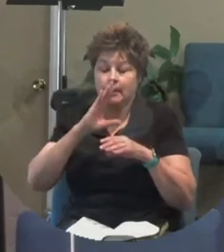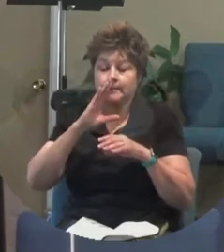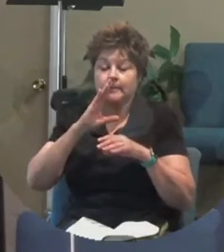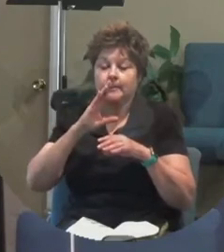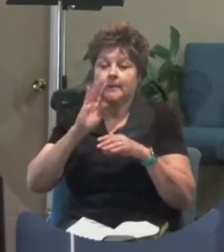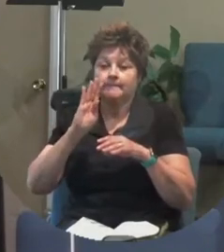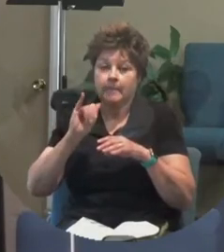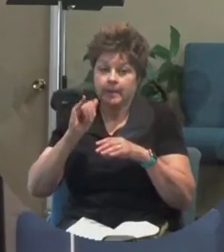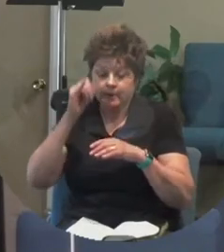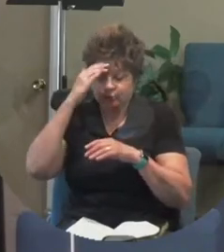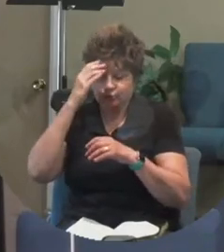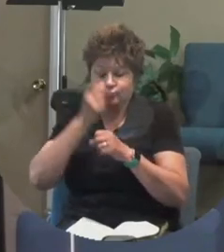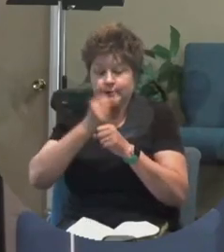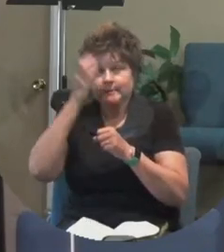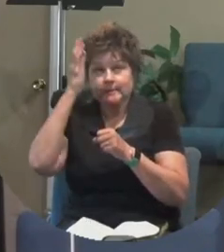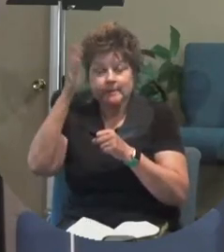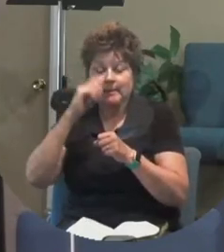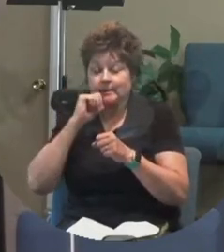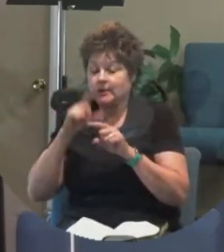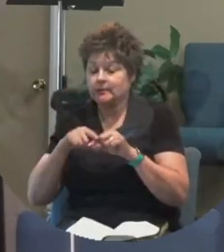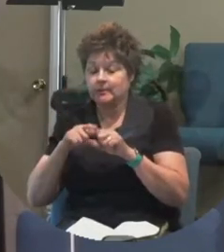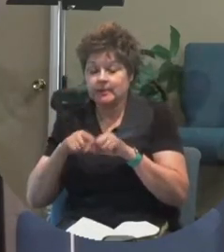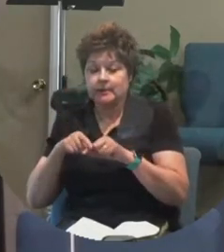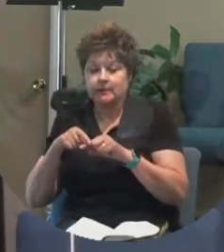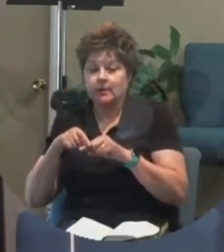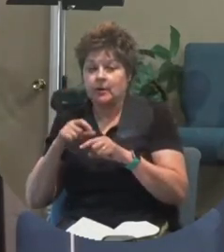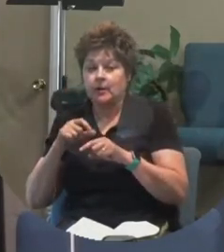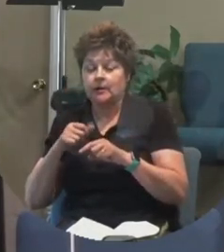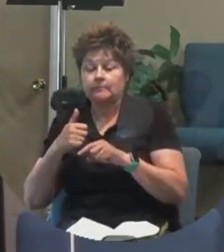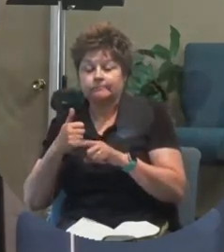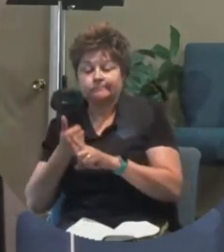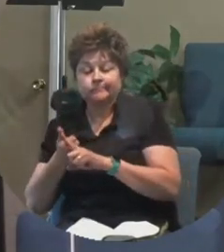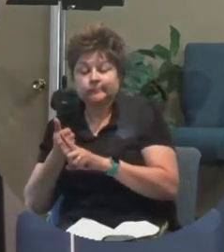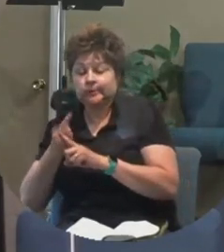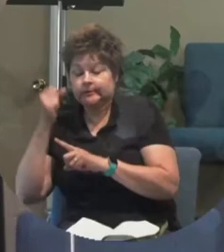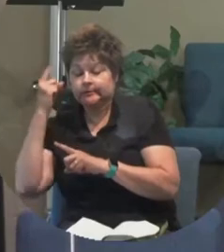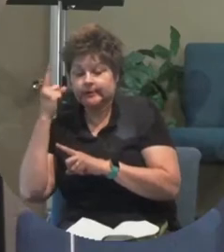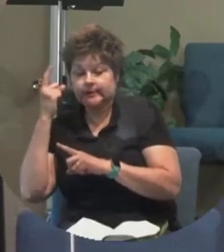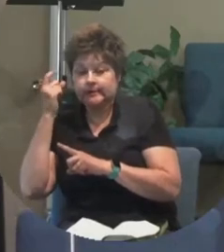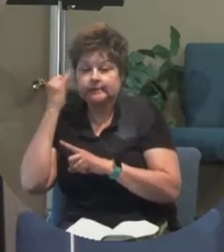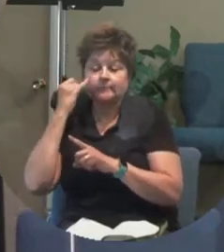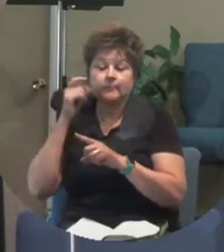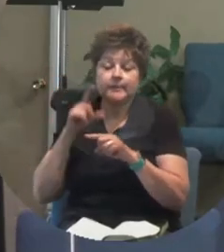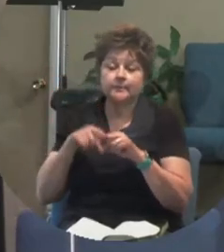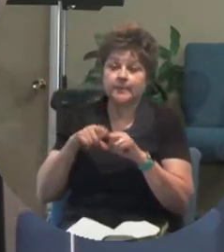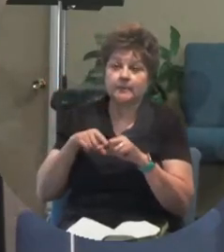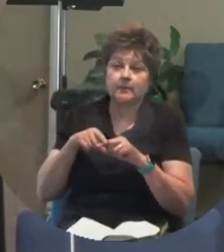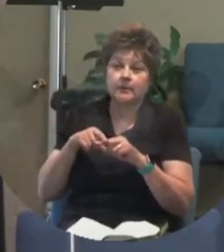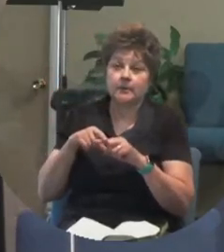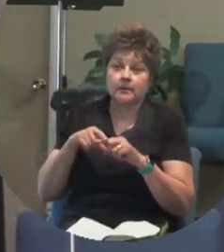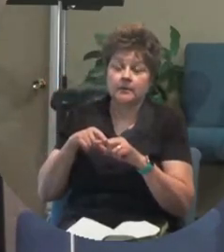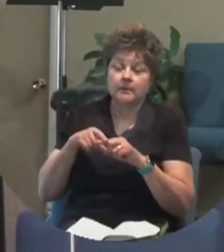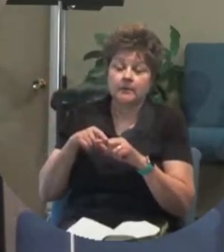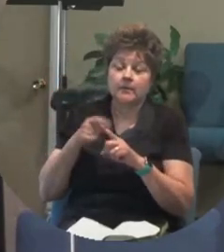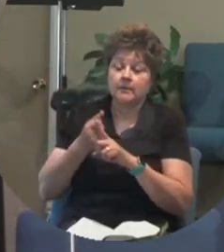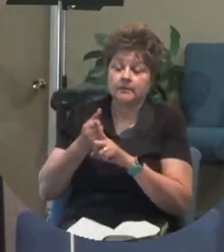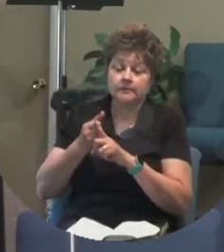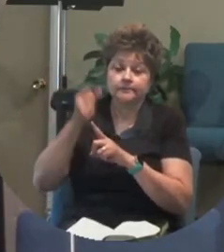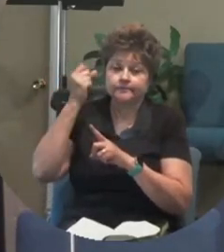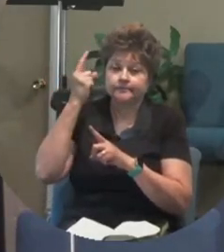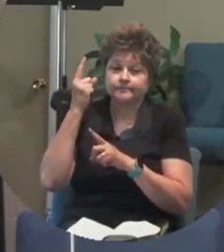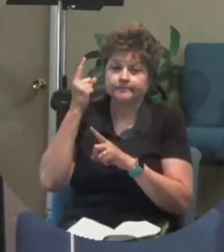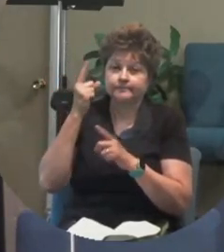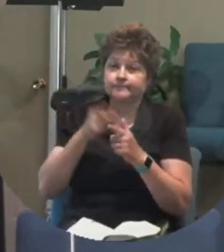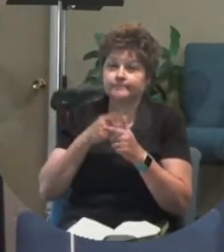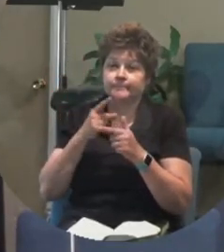him and not leaning on our own understanding. Because if we lean on our own understanding, then